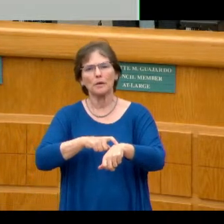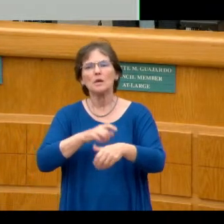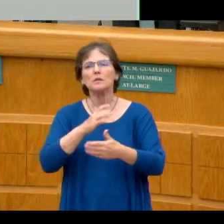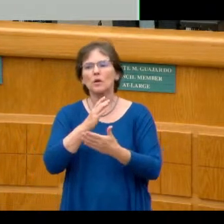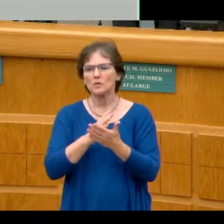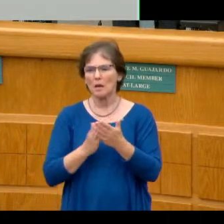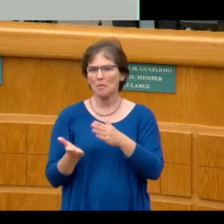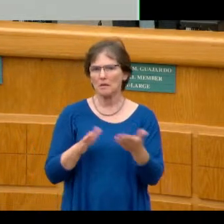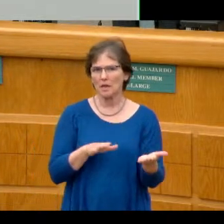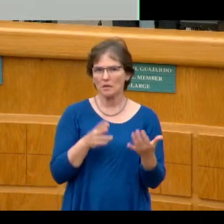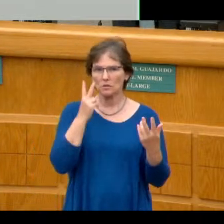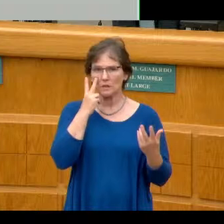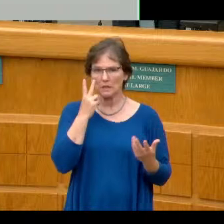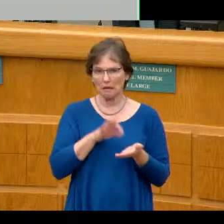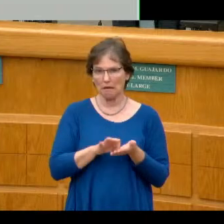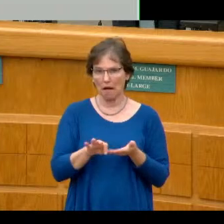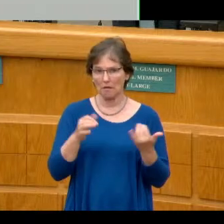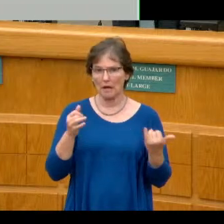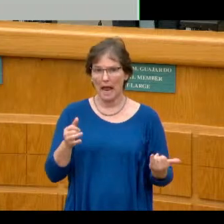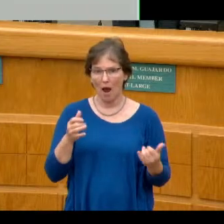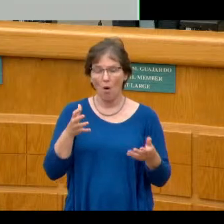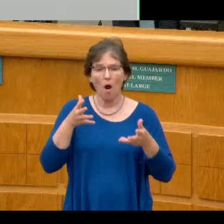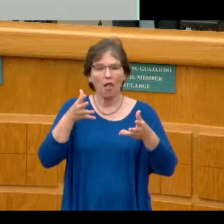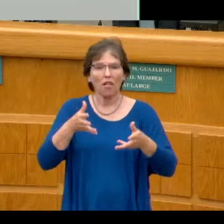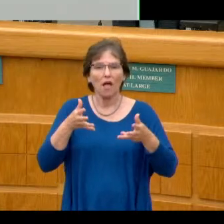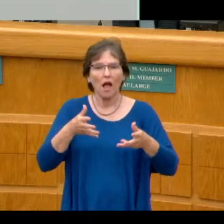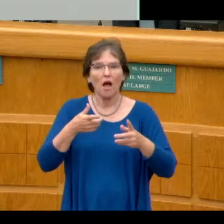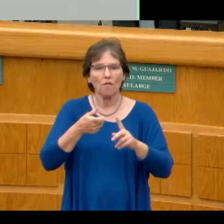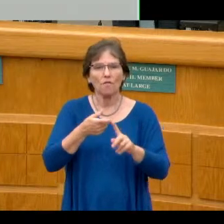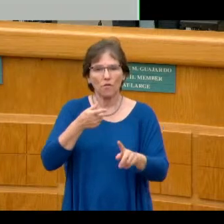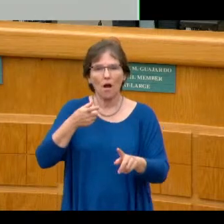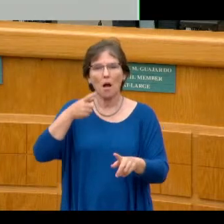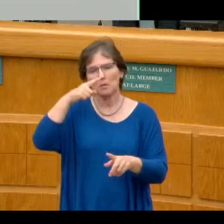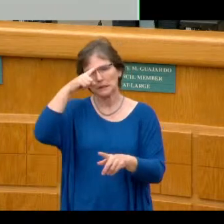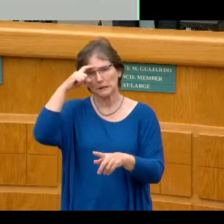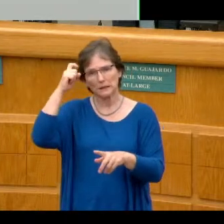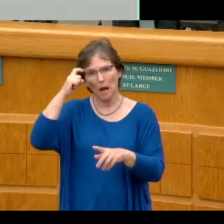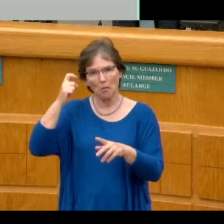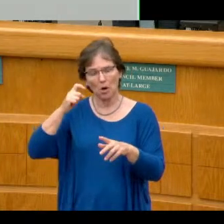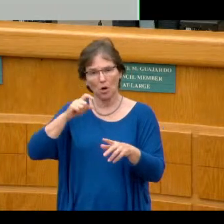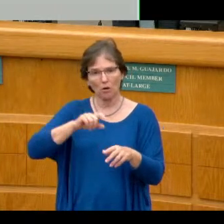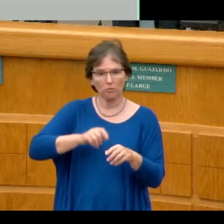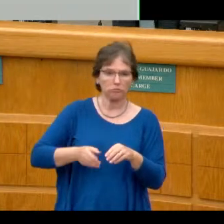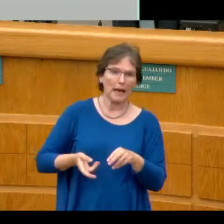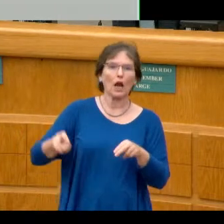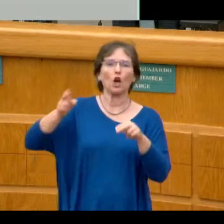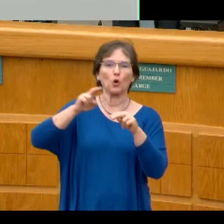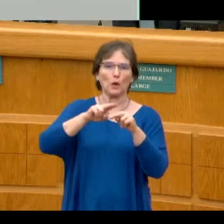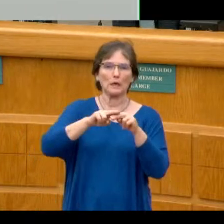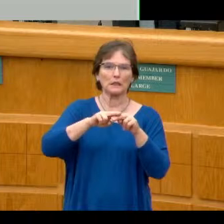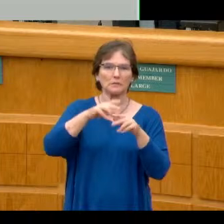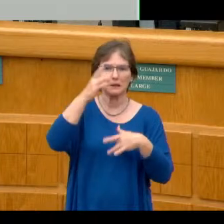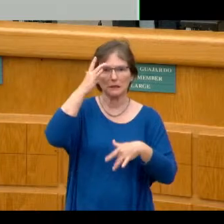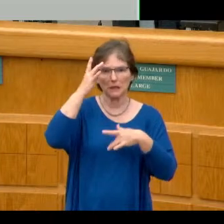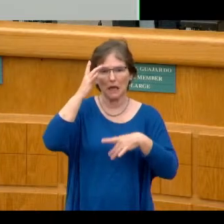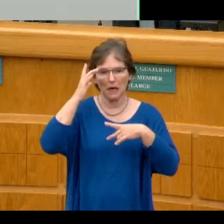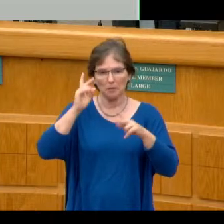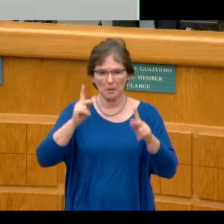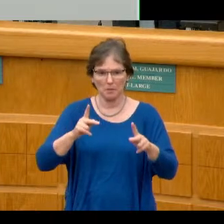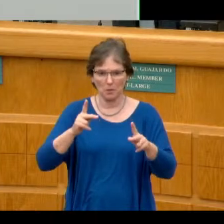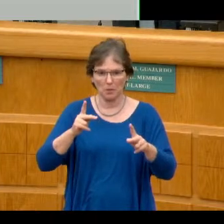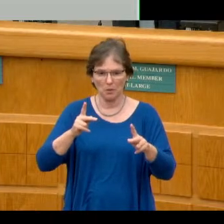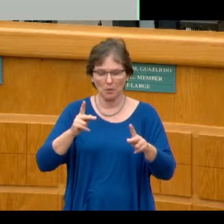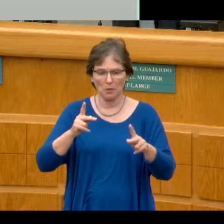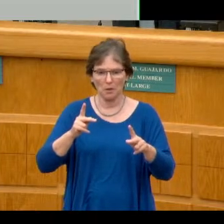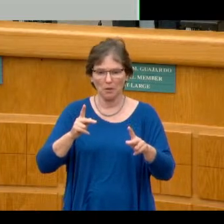to the rest of the state, is that there's a delay between when you get infected and when you get symptomatic and when you go to the hospital if you have